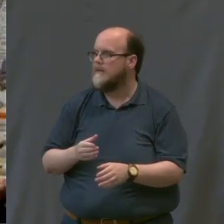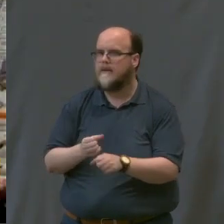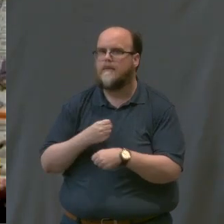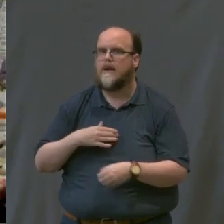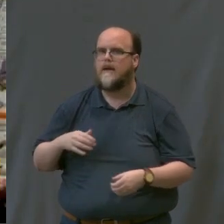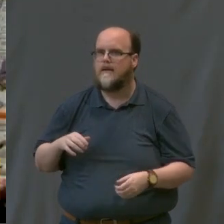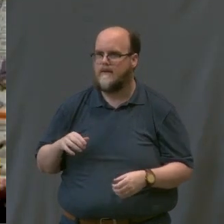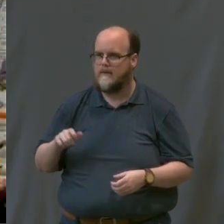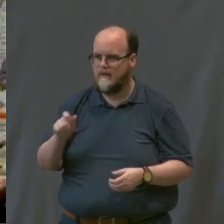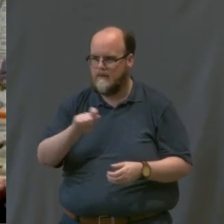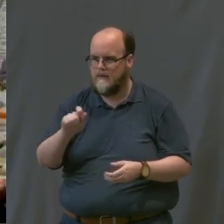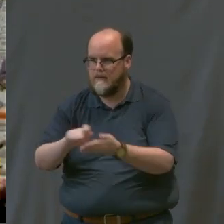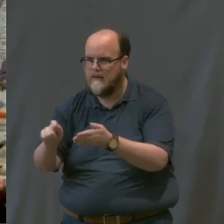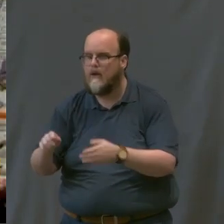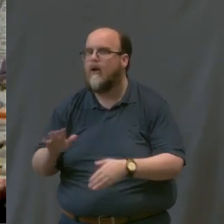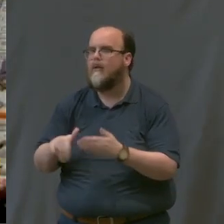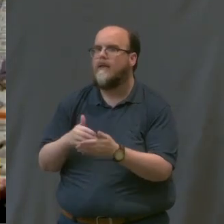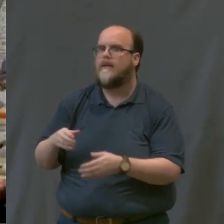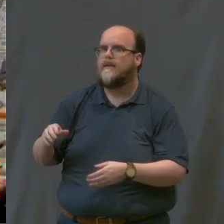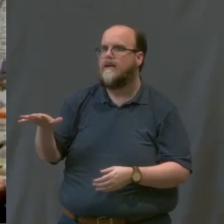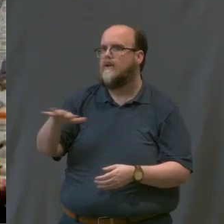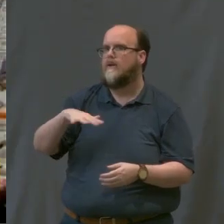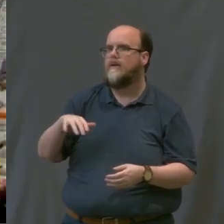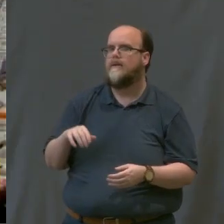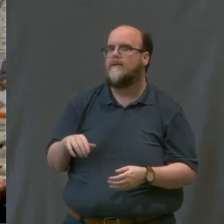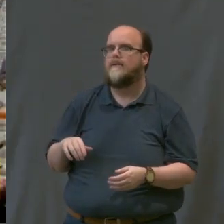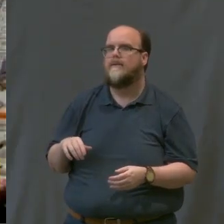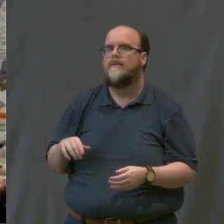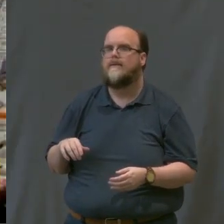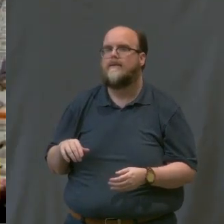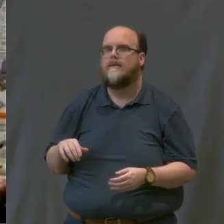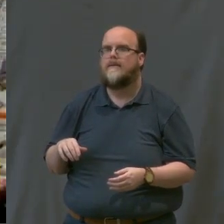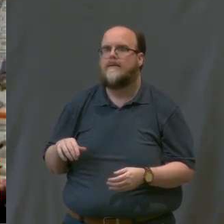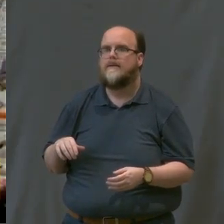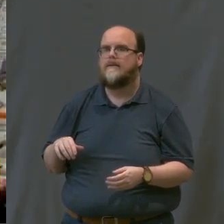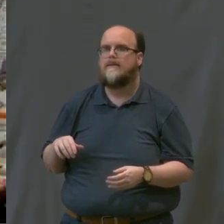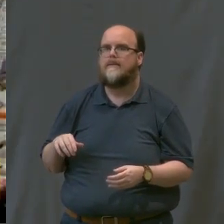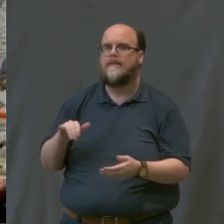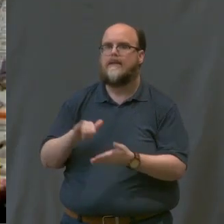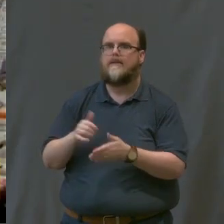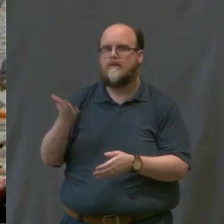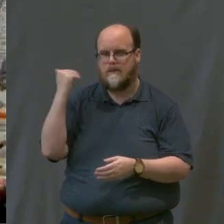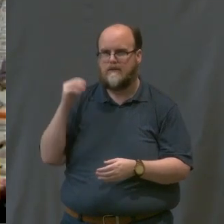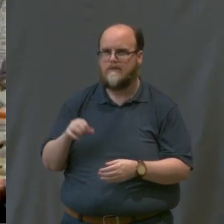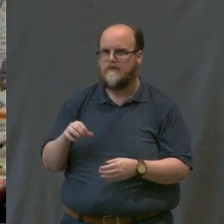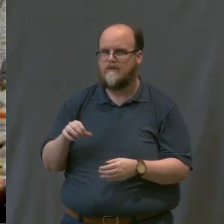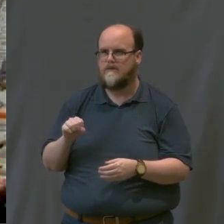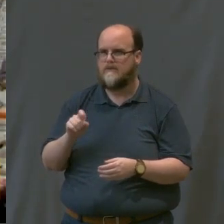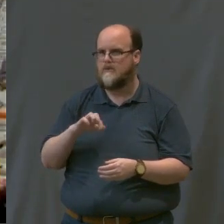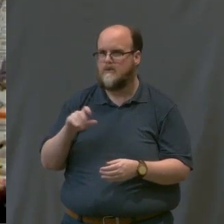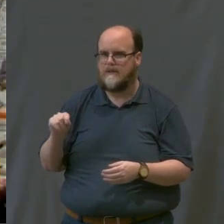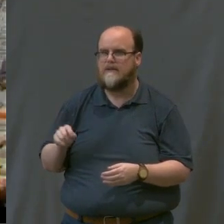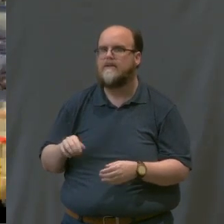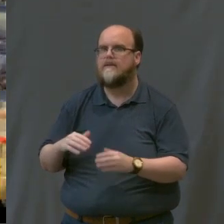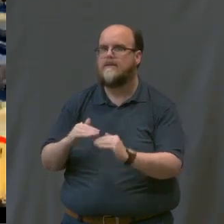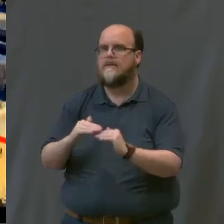writer. All of this area right here, the street level, is now level with the top of the gate. Here's a